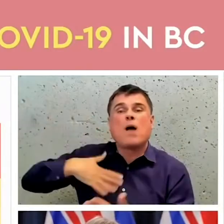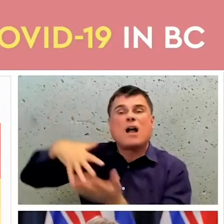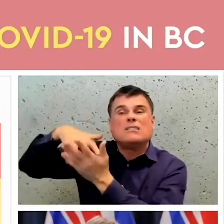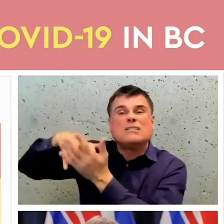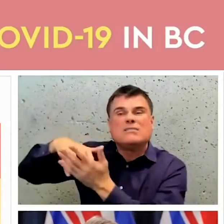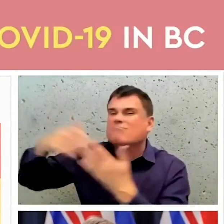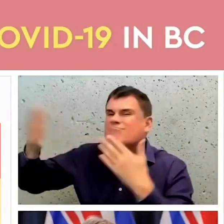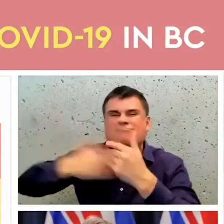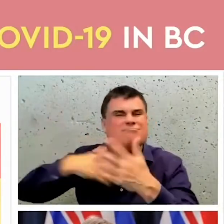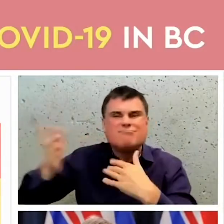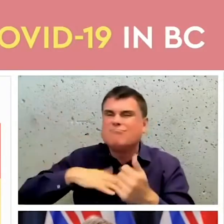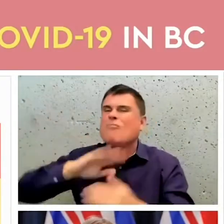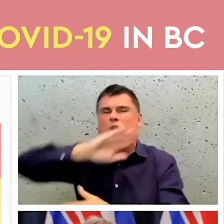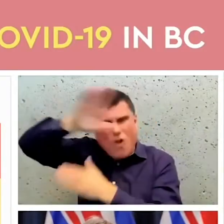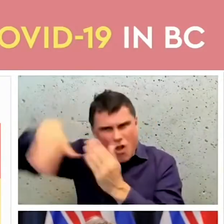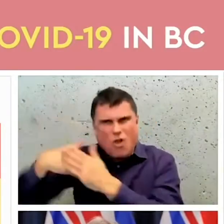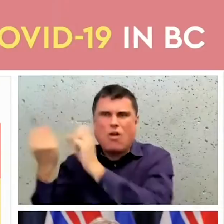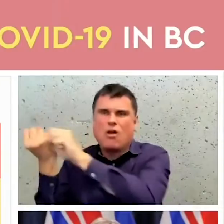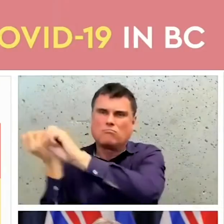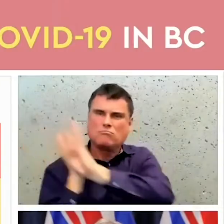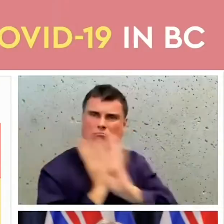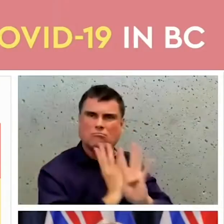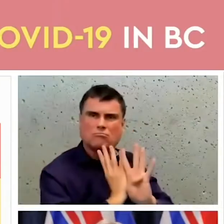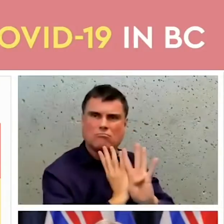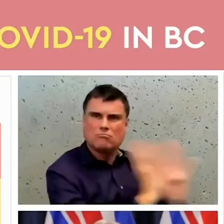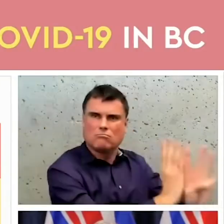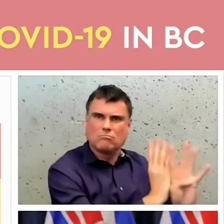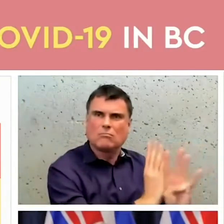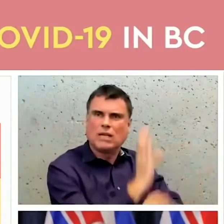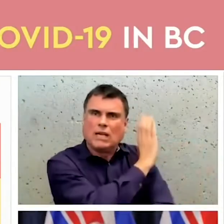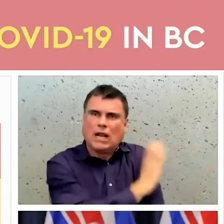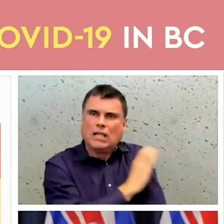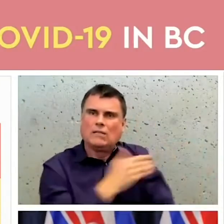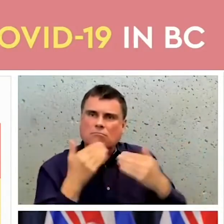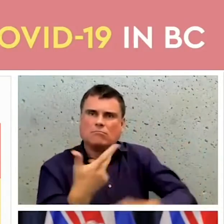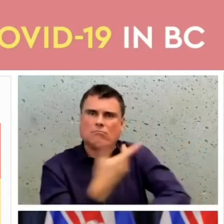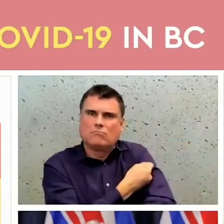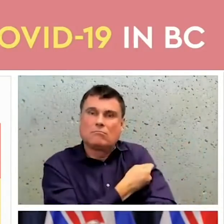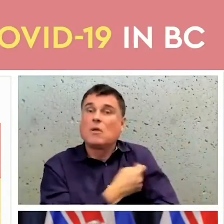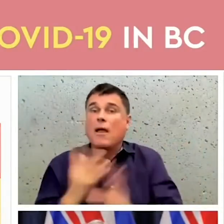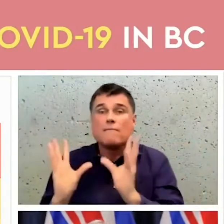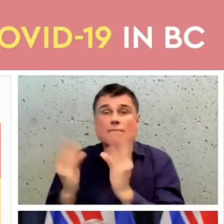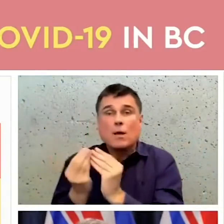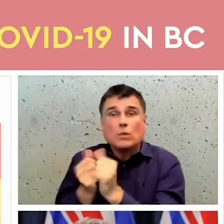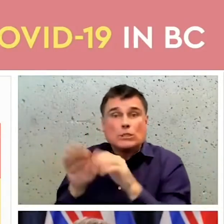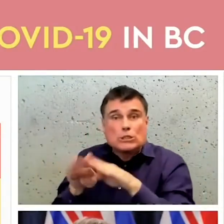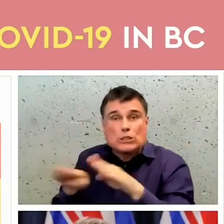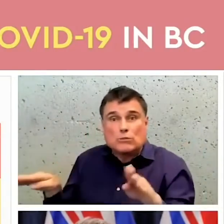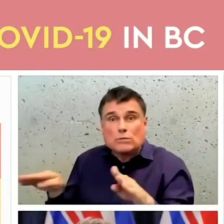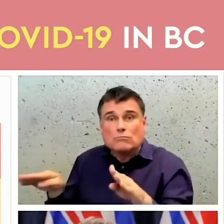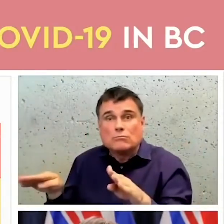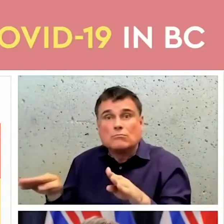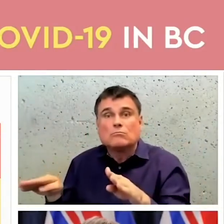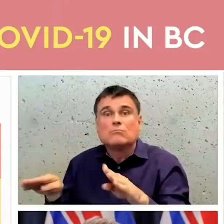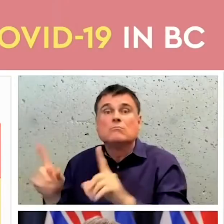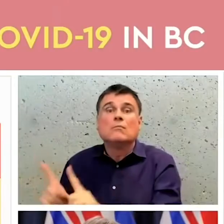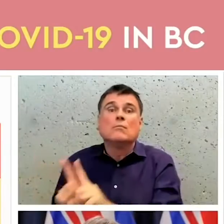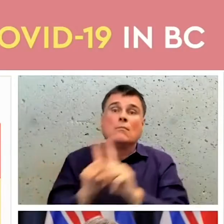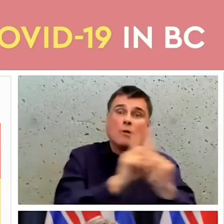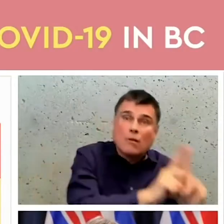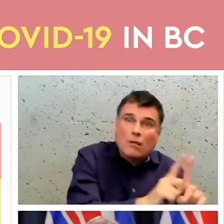is families to be able to bring all their eligible children at the same time. So that will be great. We are trying to